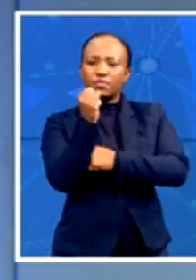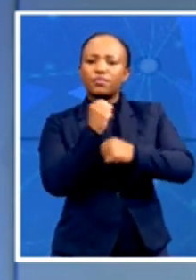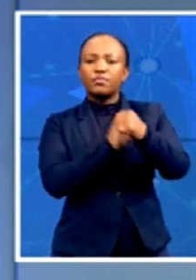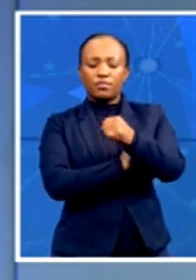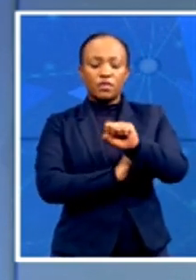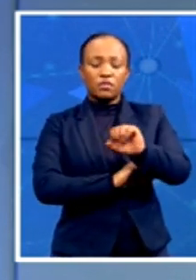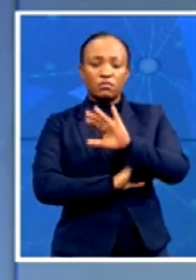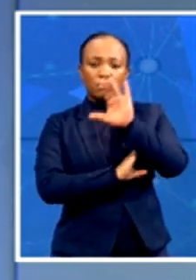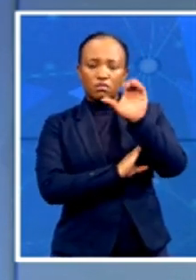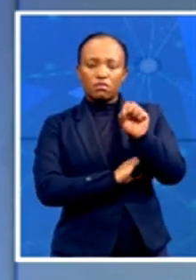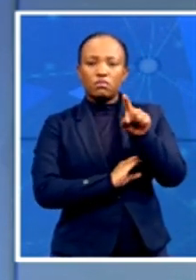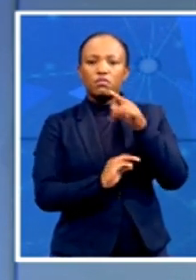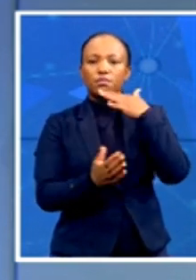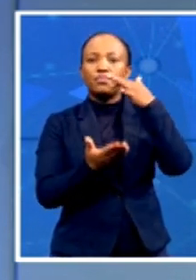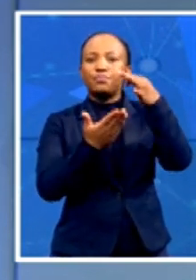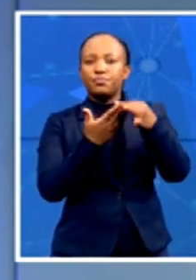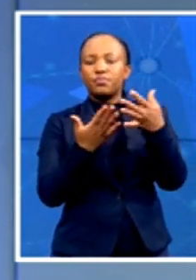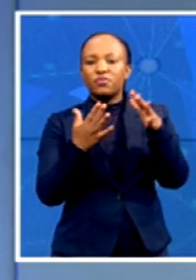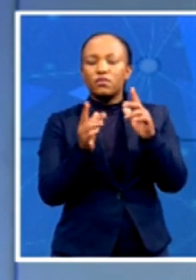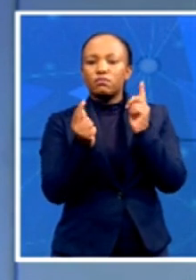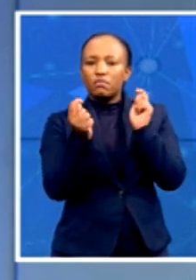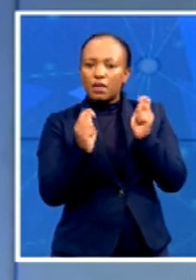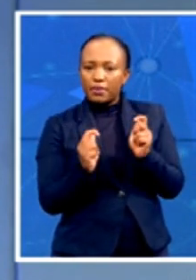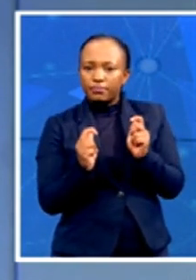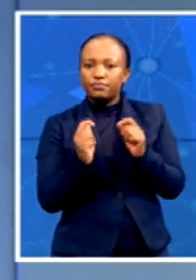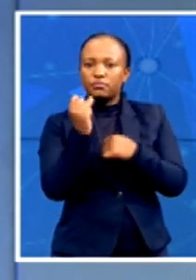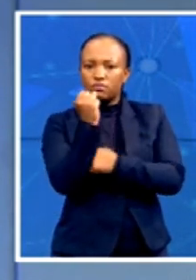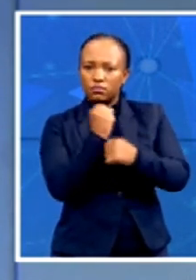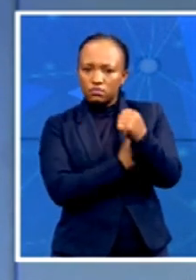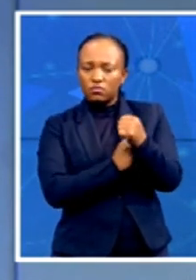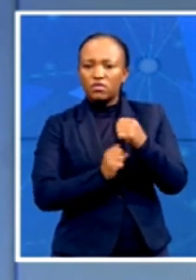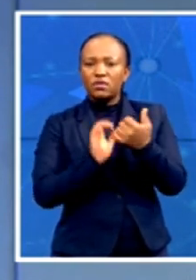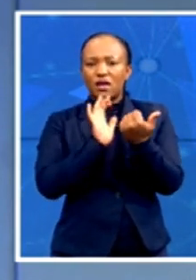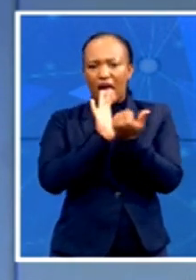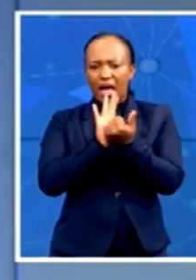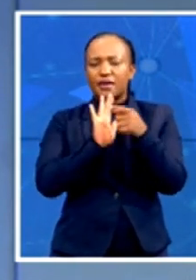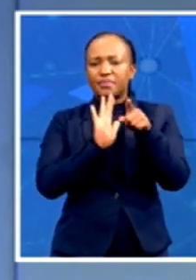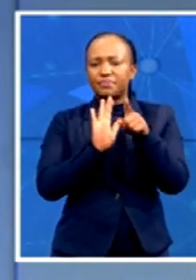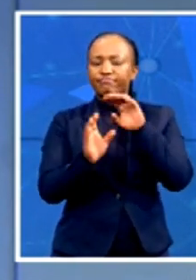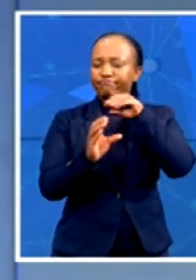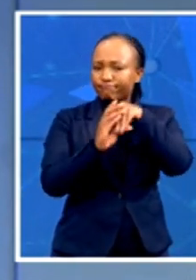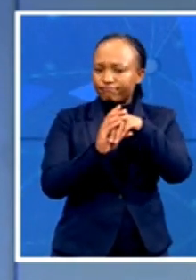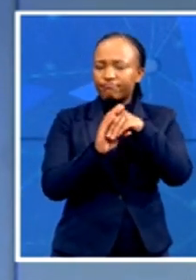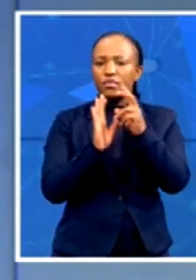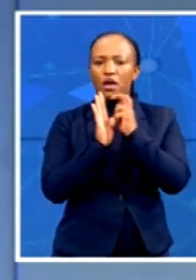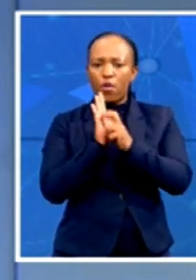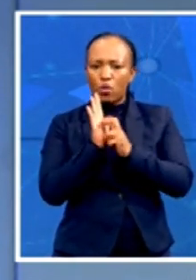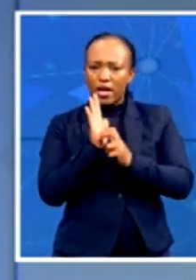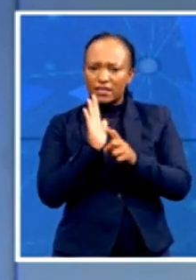the Infrastructure Development Act, including new regulations and amendments to other